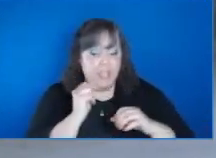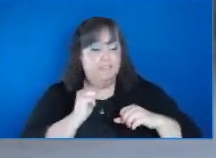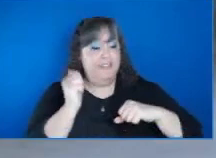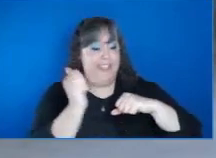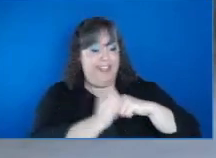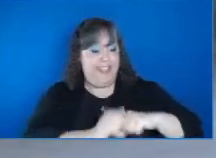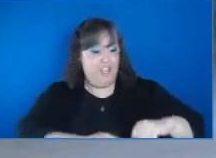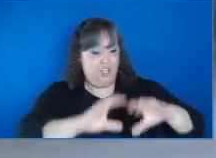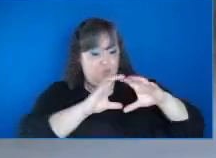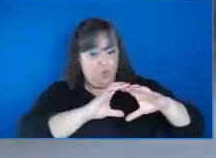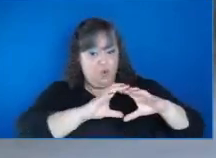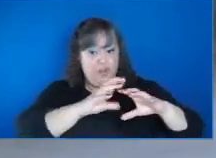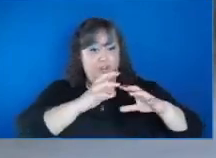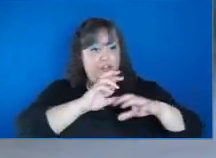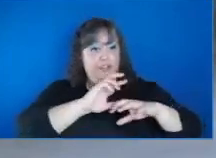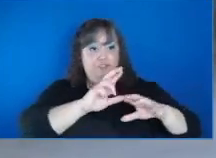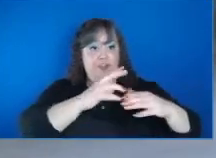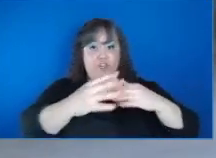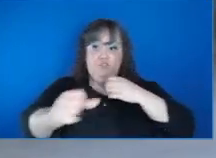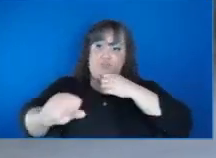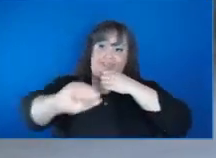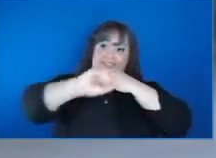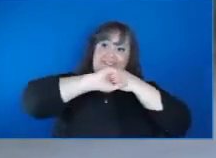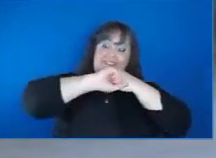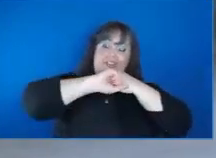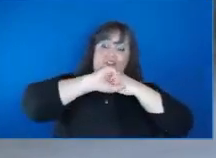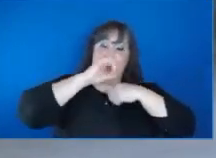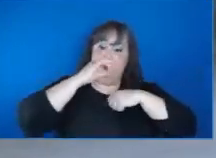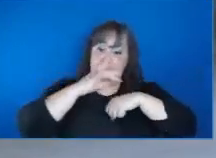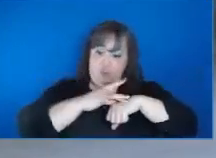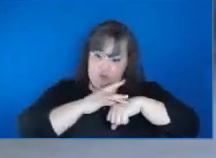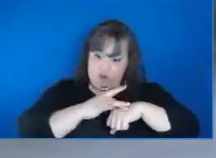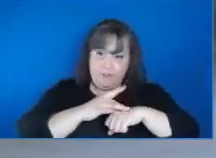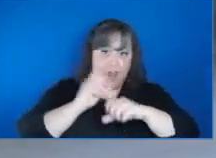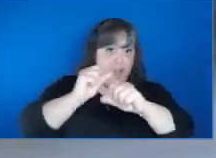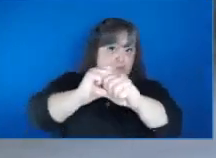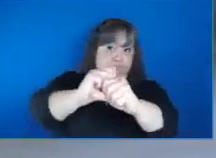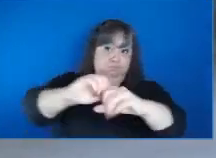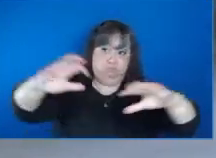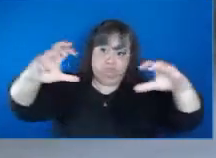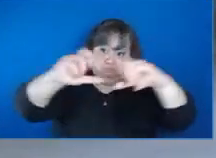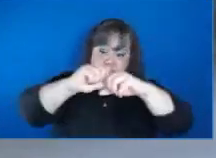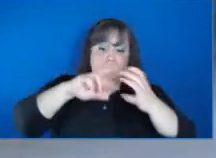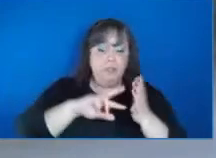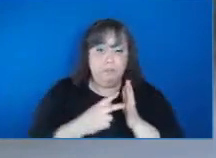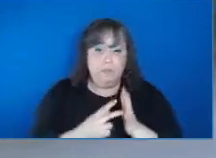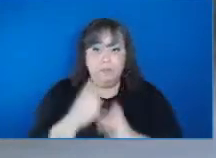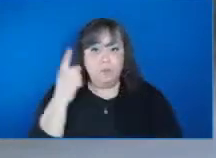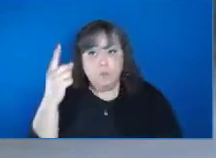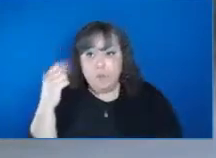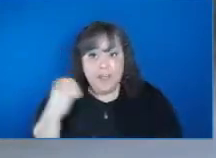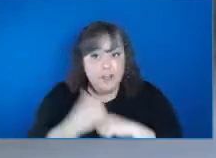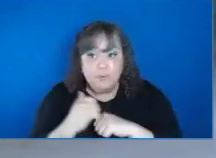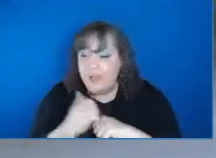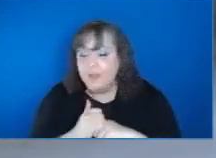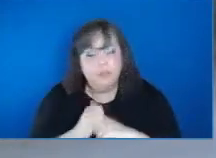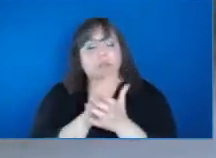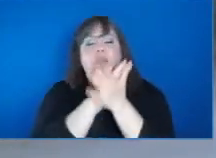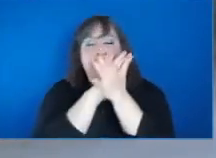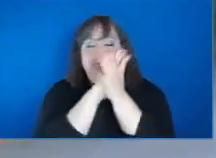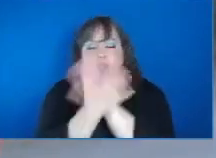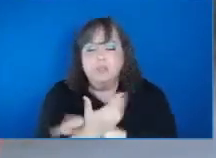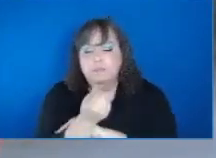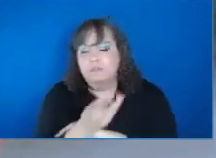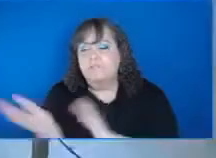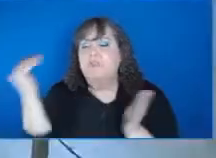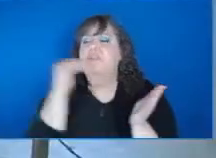with Earth and you blow it up, you then not just have one rock coming towards Earth, you now have thousands of rocks